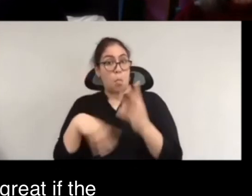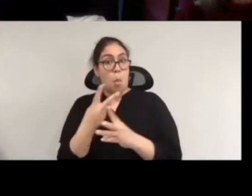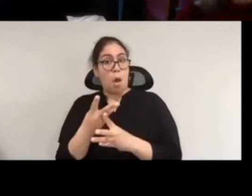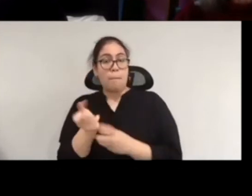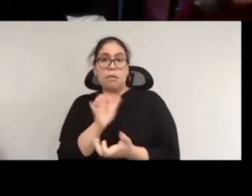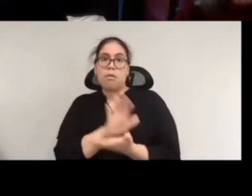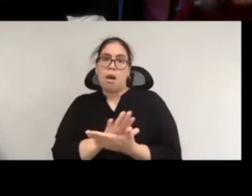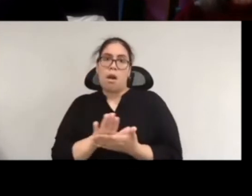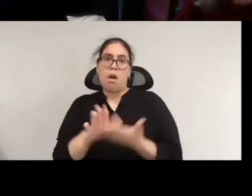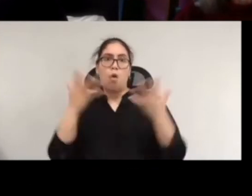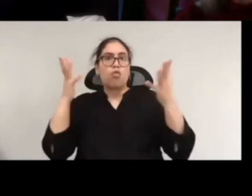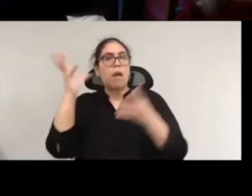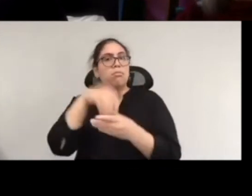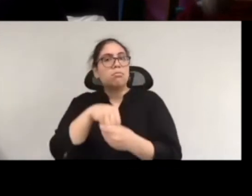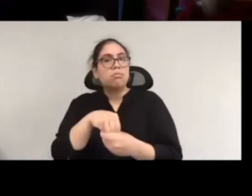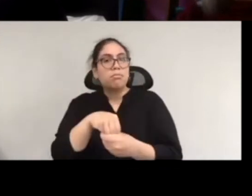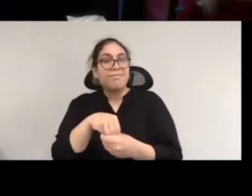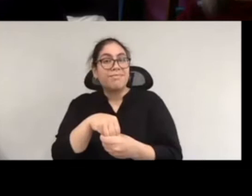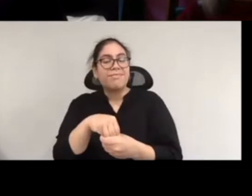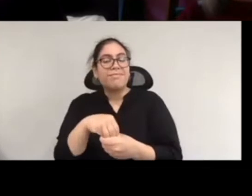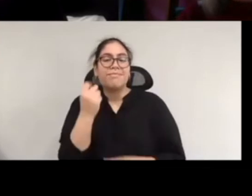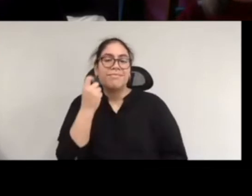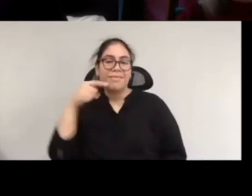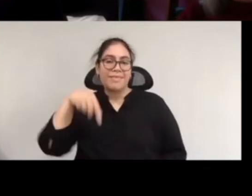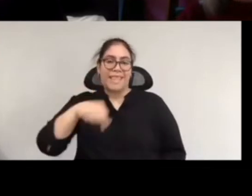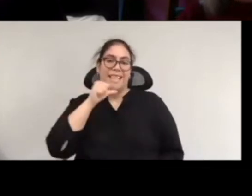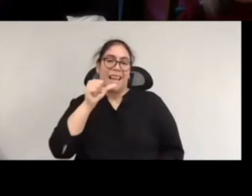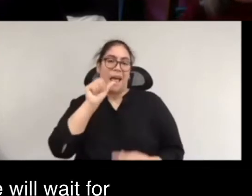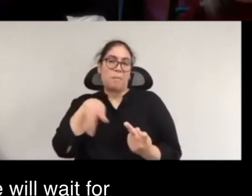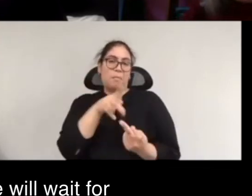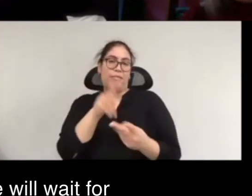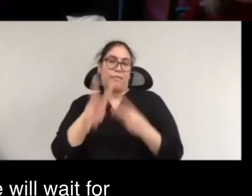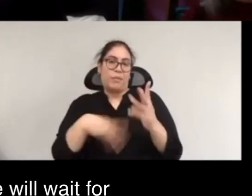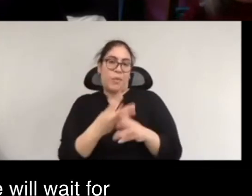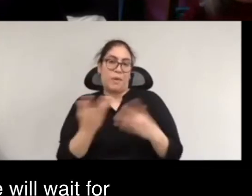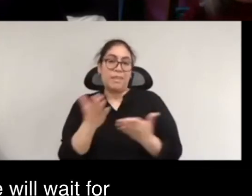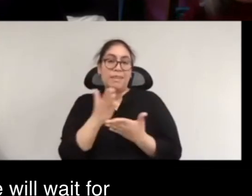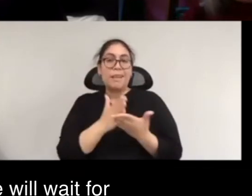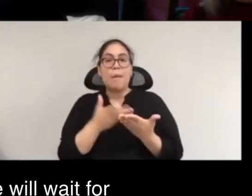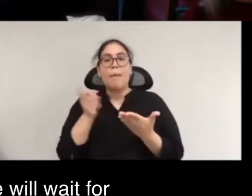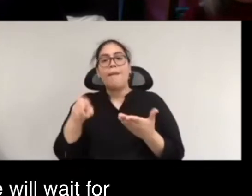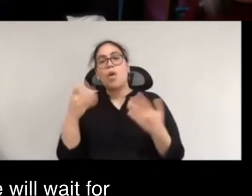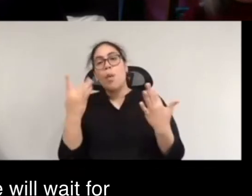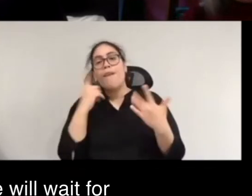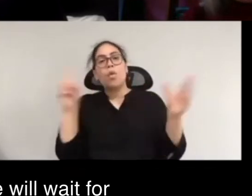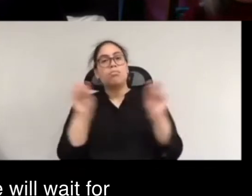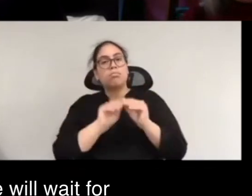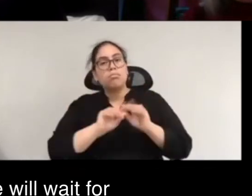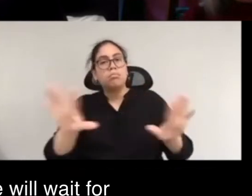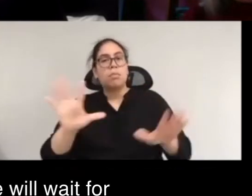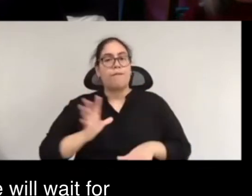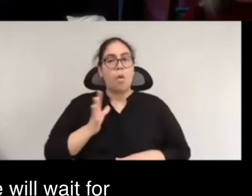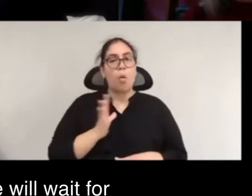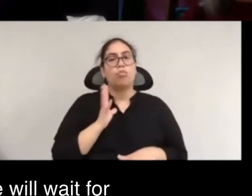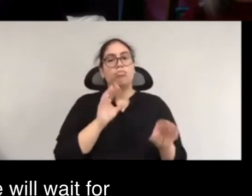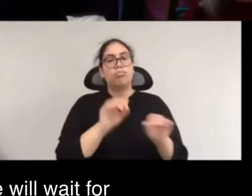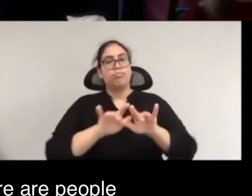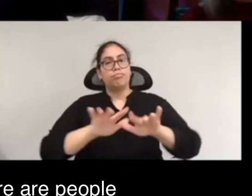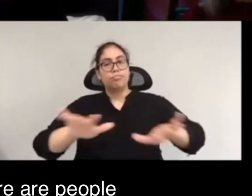there. That's not the perfect world. It's not always going to be that case. Some people will wait for distribution. And either